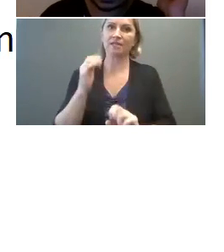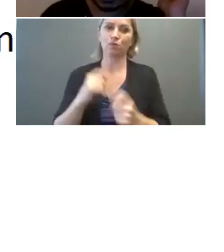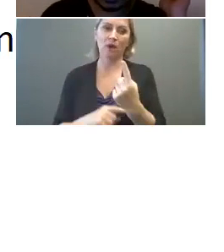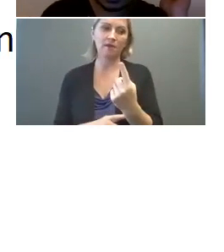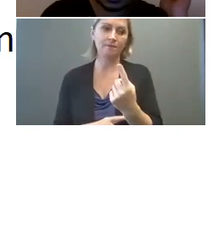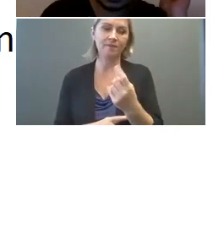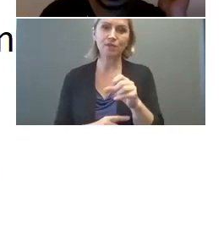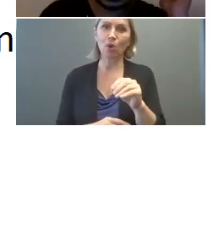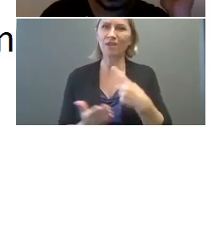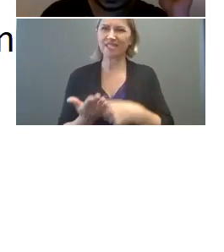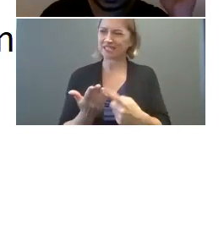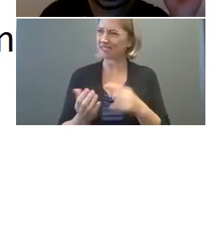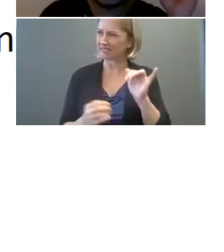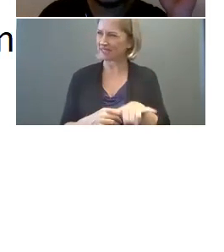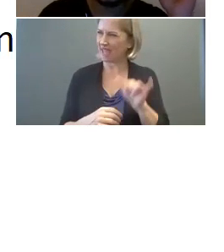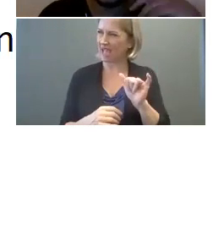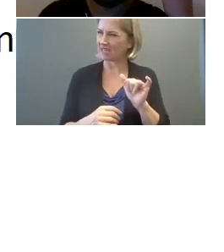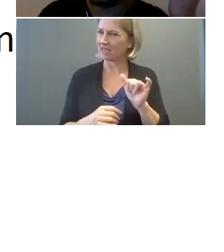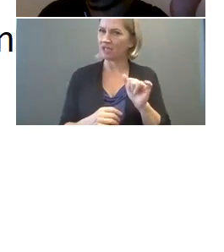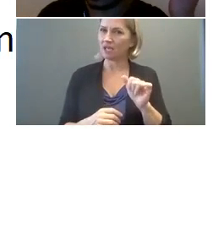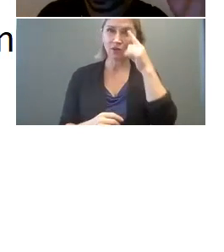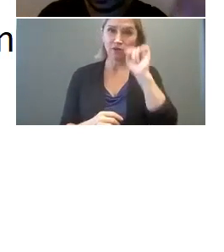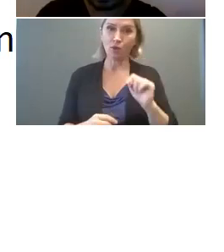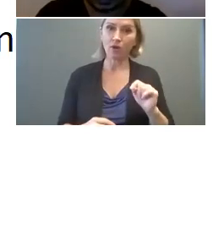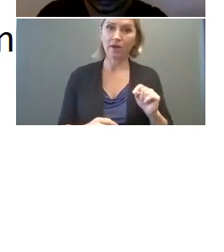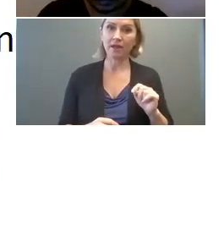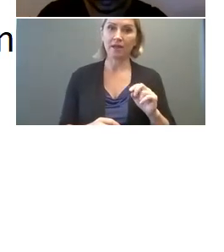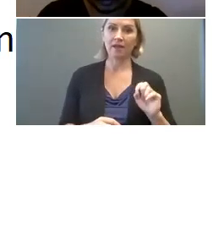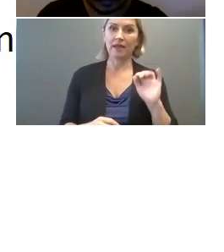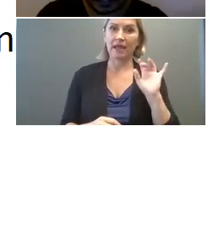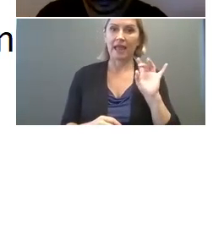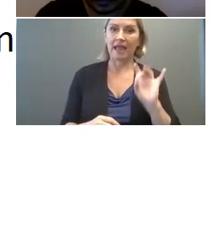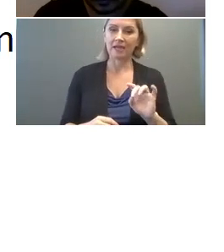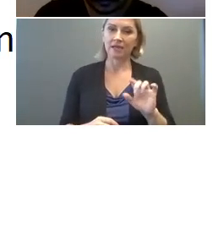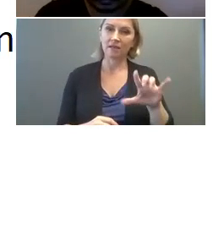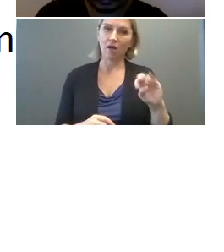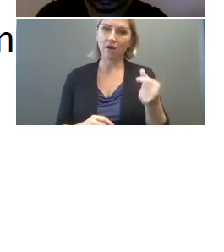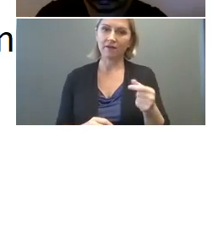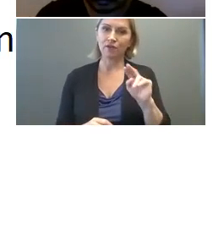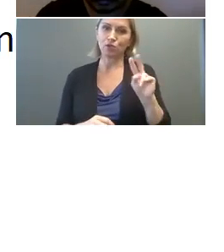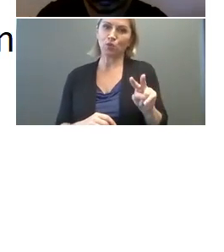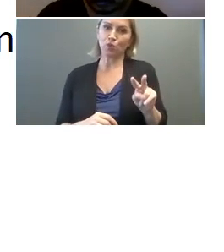We discussed about this. In our case, h is going to be log of n. So 2 to the power of